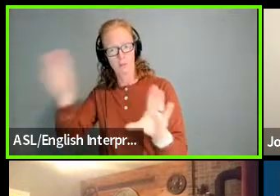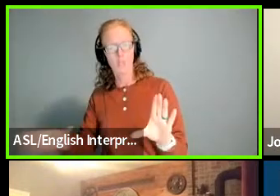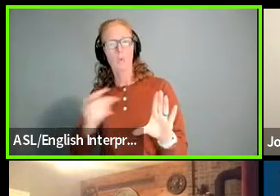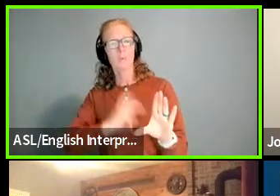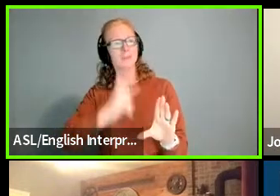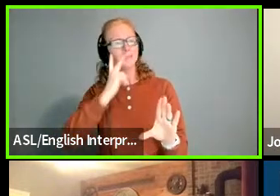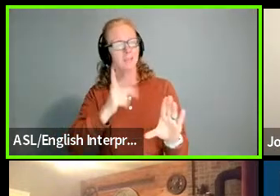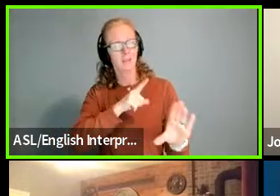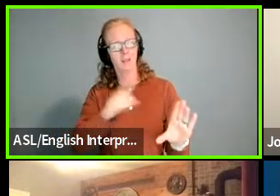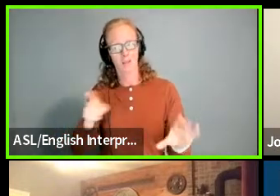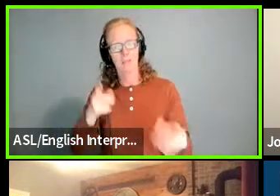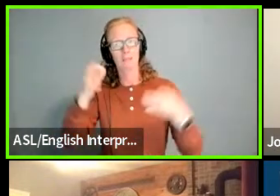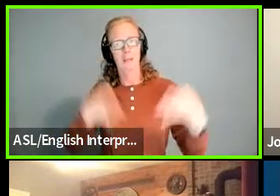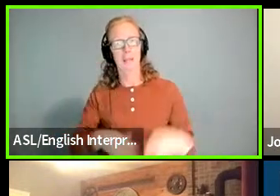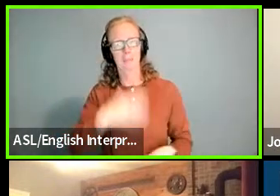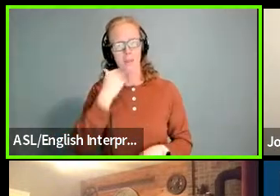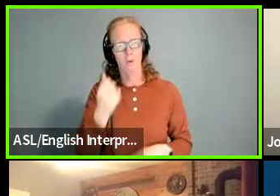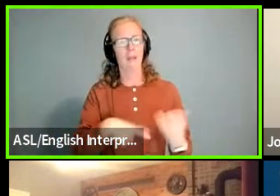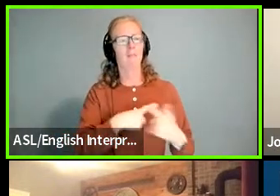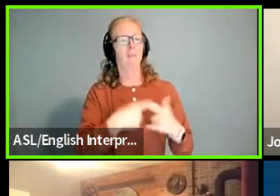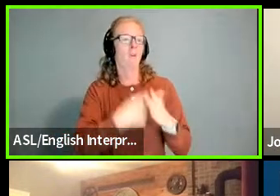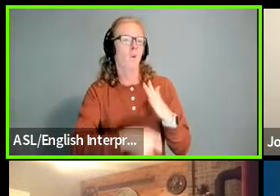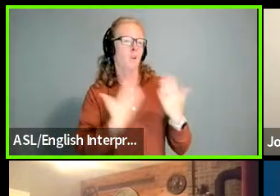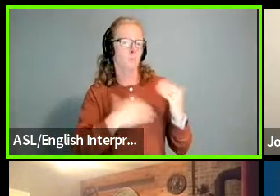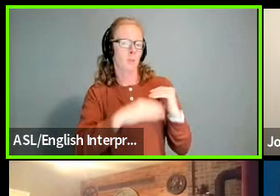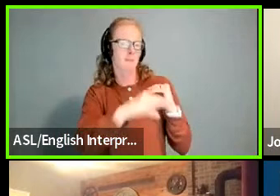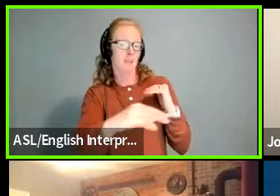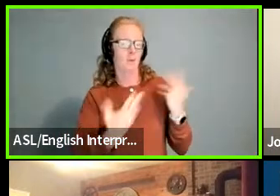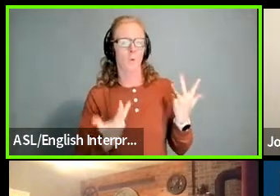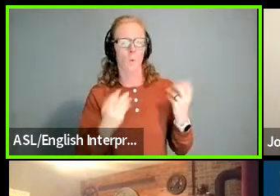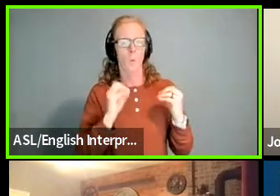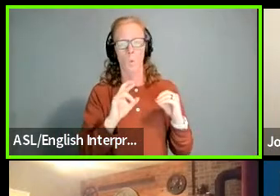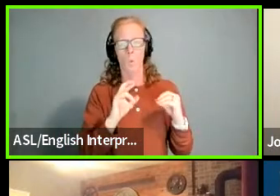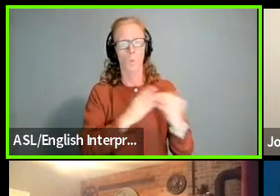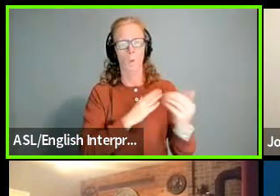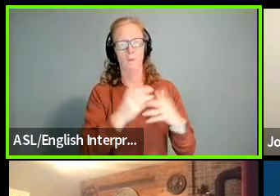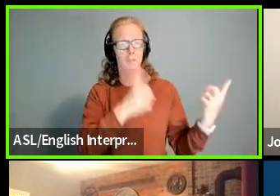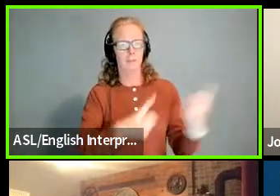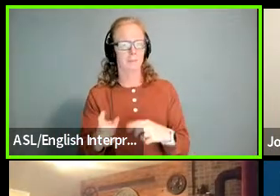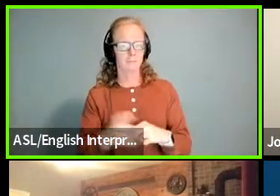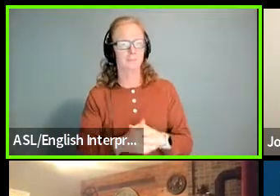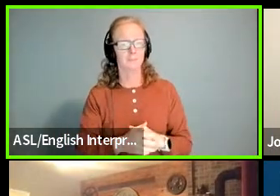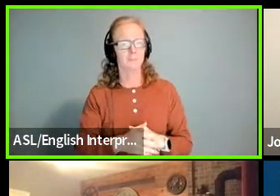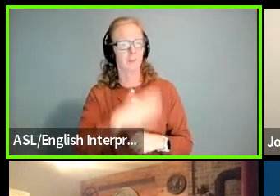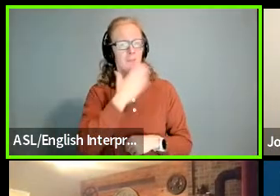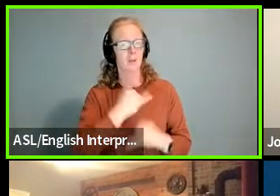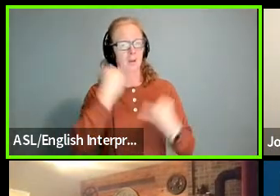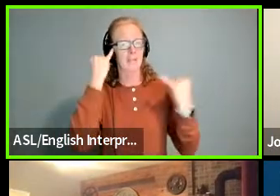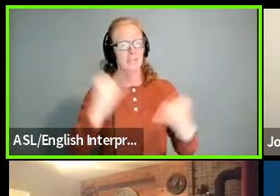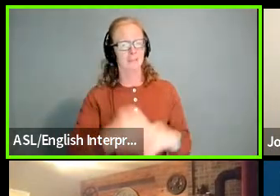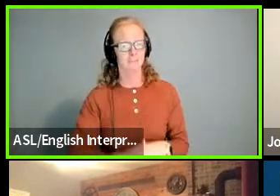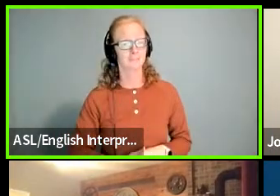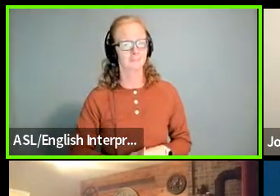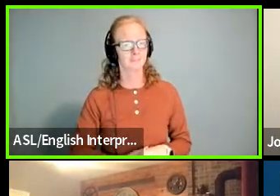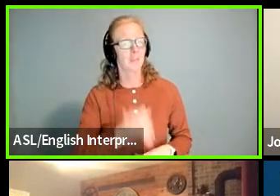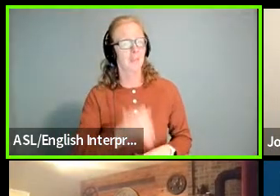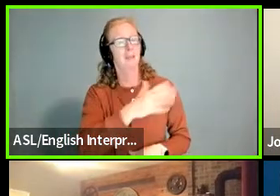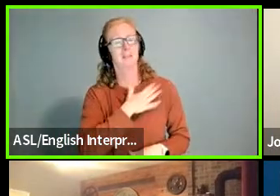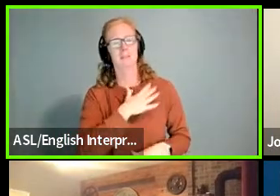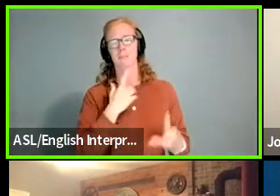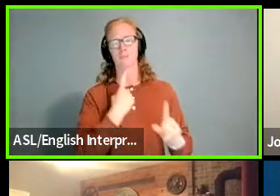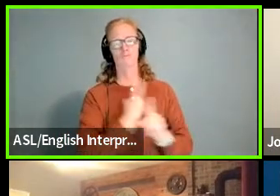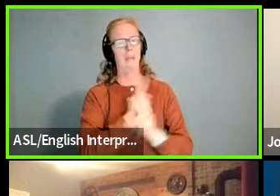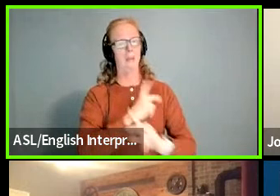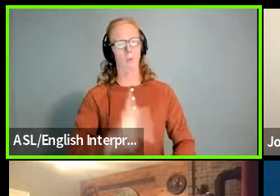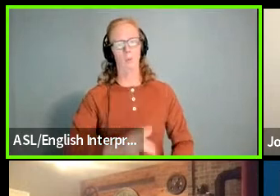then the costs may have leveled out a little bit more, or whichever way it's going to go, we'll have a better idea. That's just an average